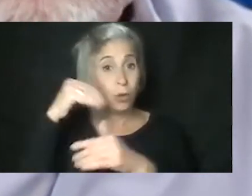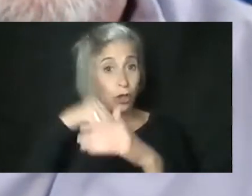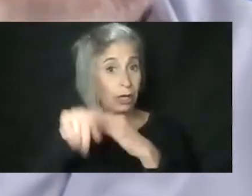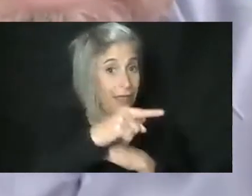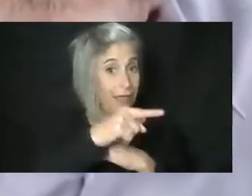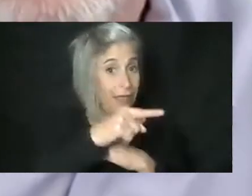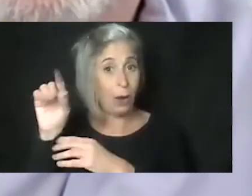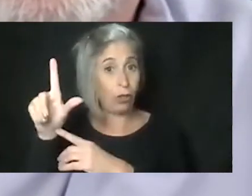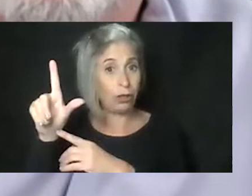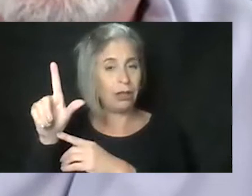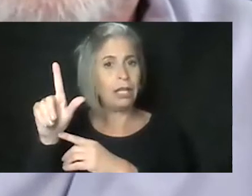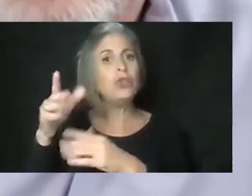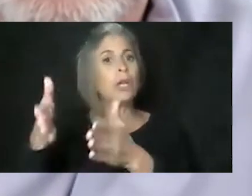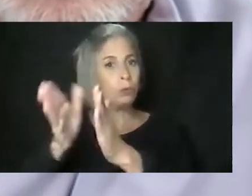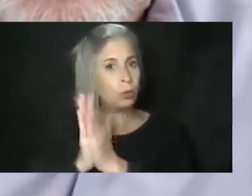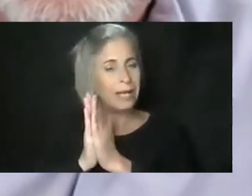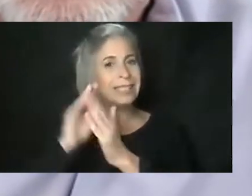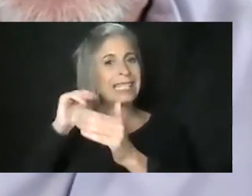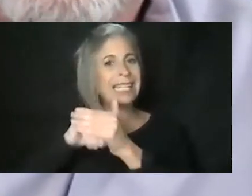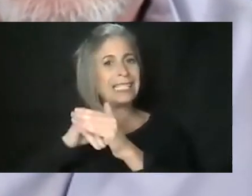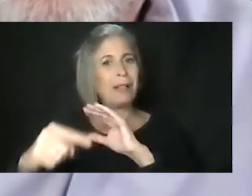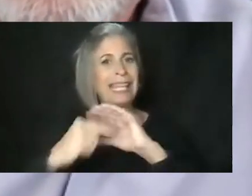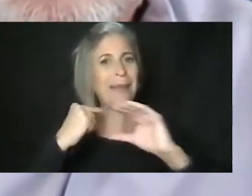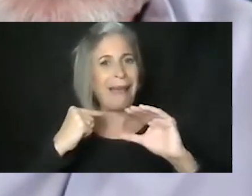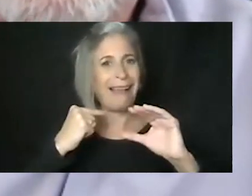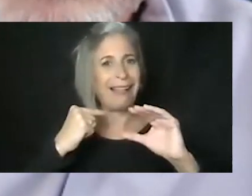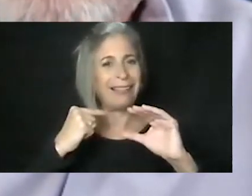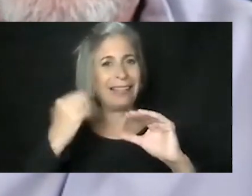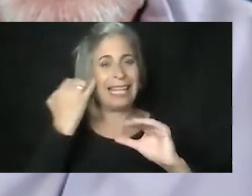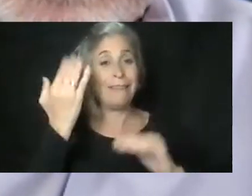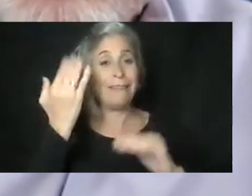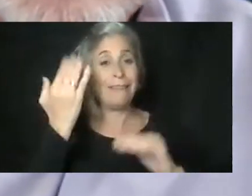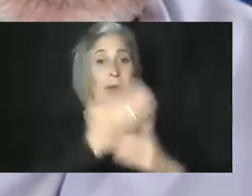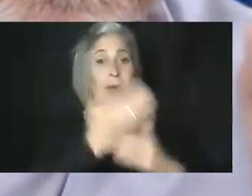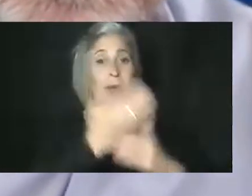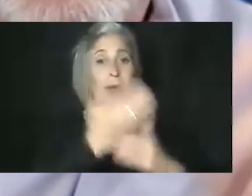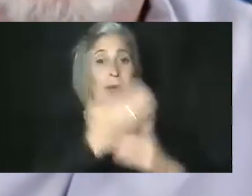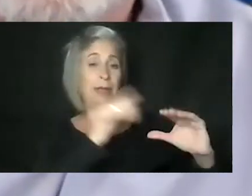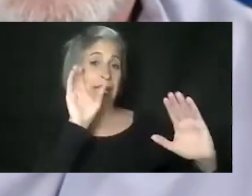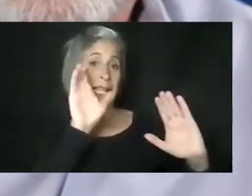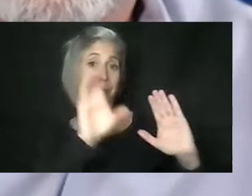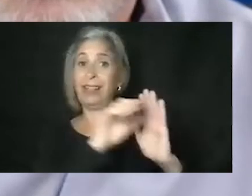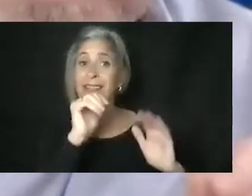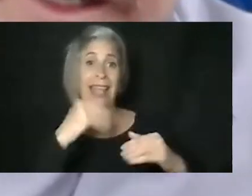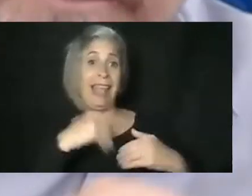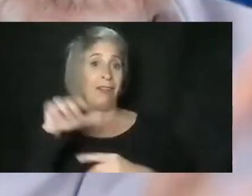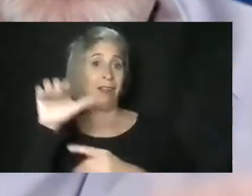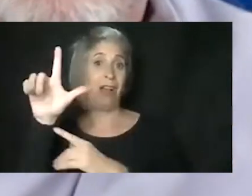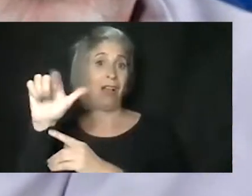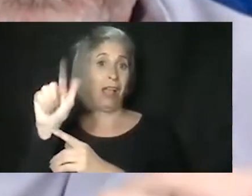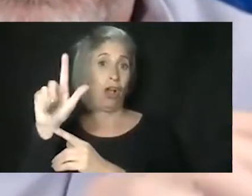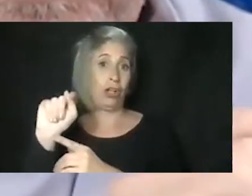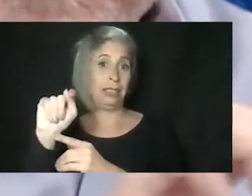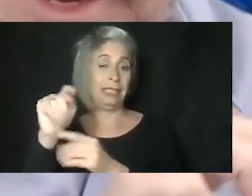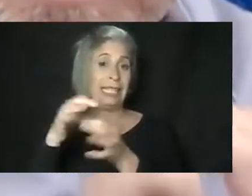can request accessible email. So essentially, somebody sends you an email with an image that doesn't have alt text to it, it'll send